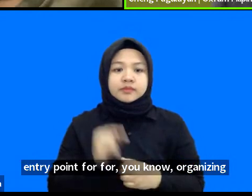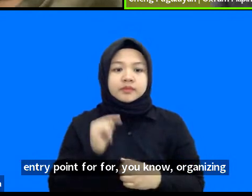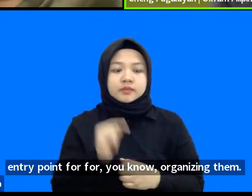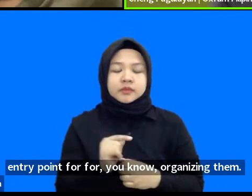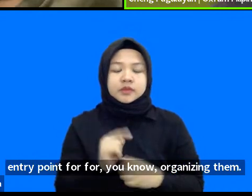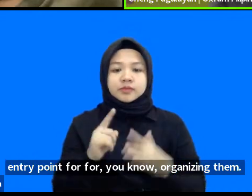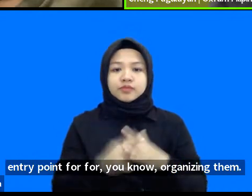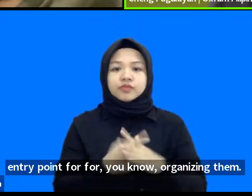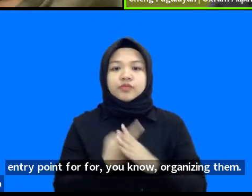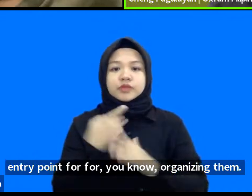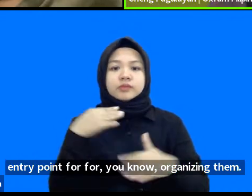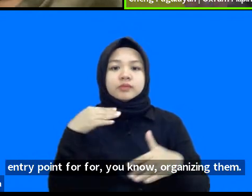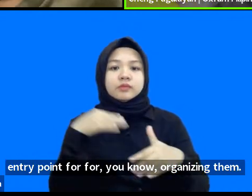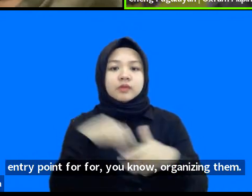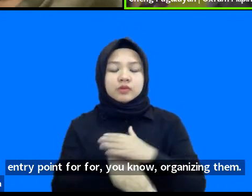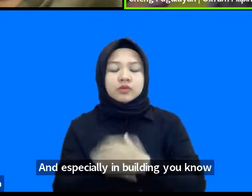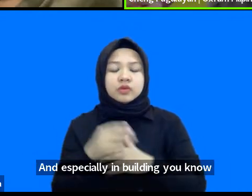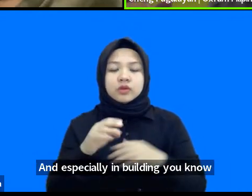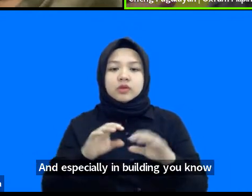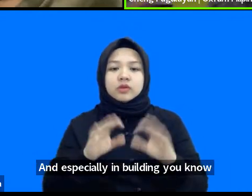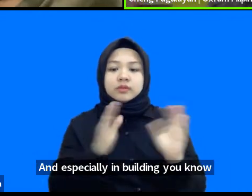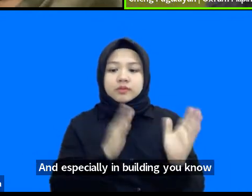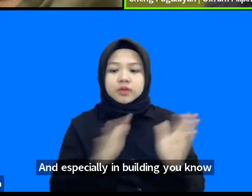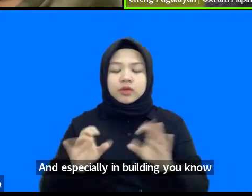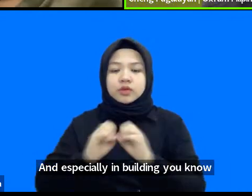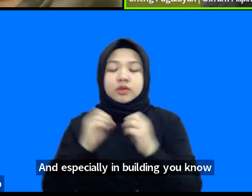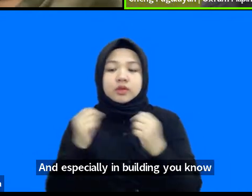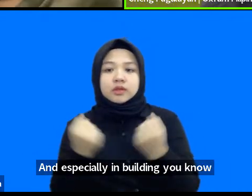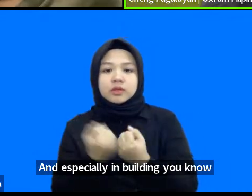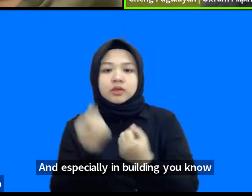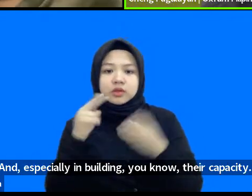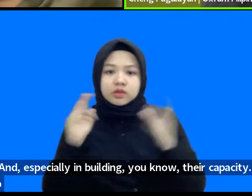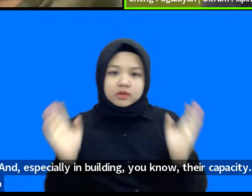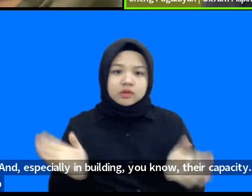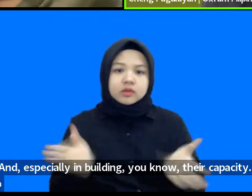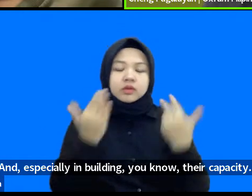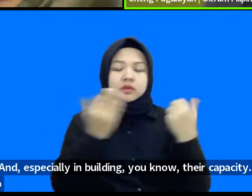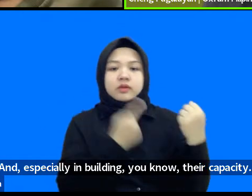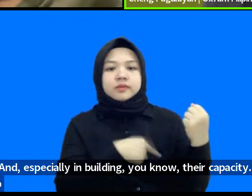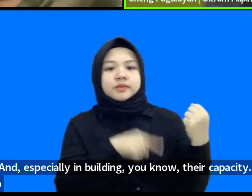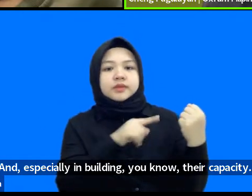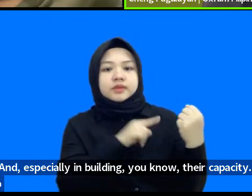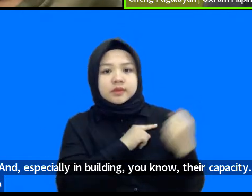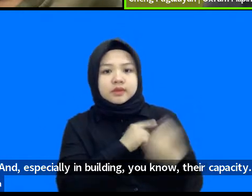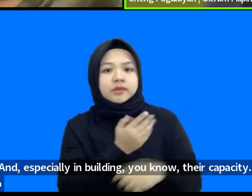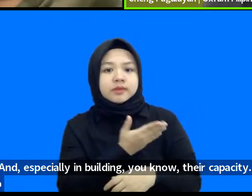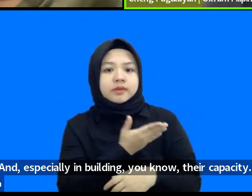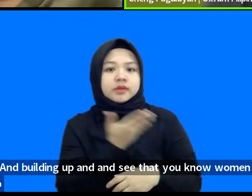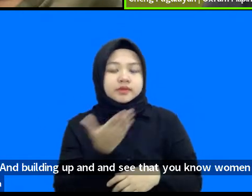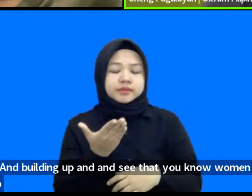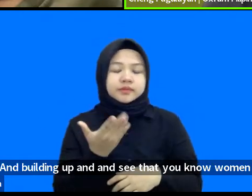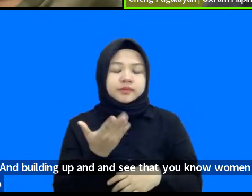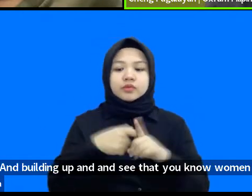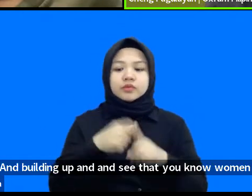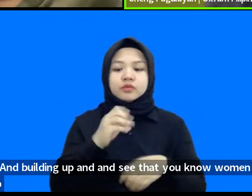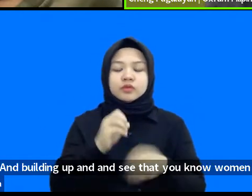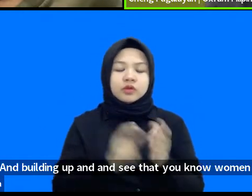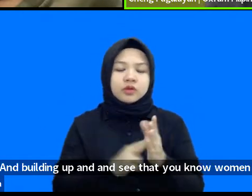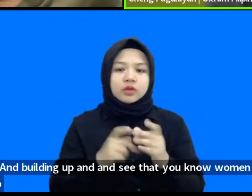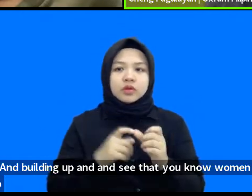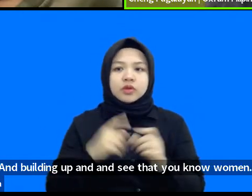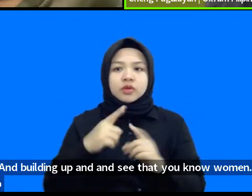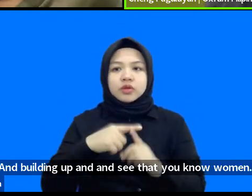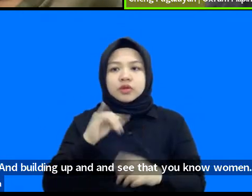especially in building their capacity and building a constituency that women have the capacity